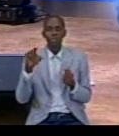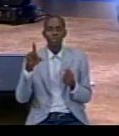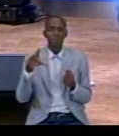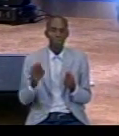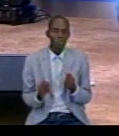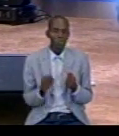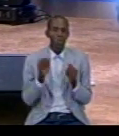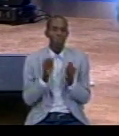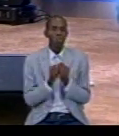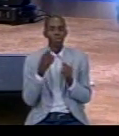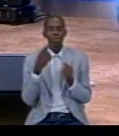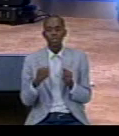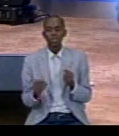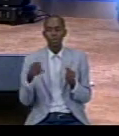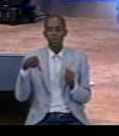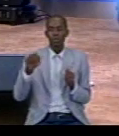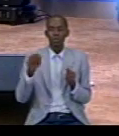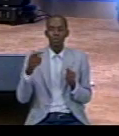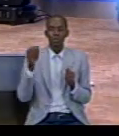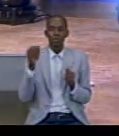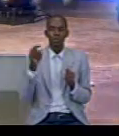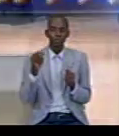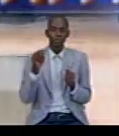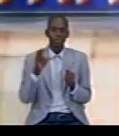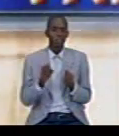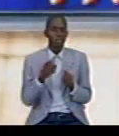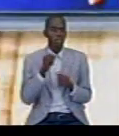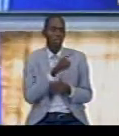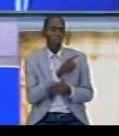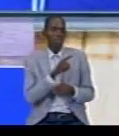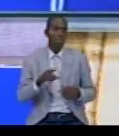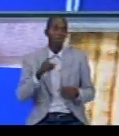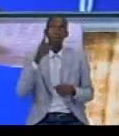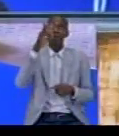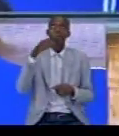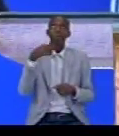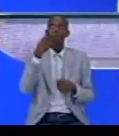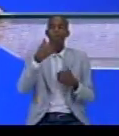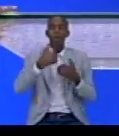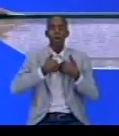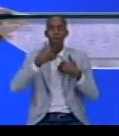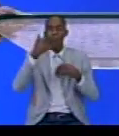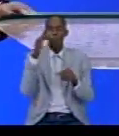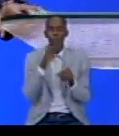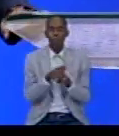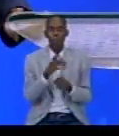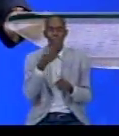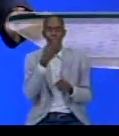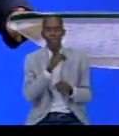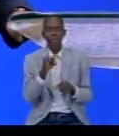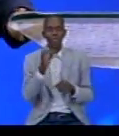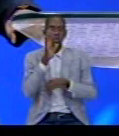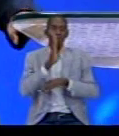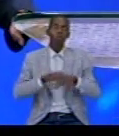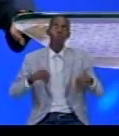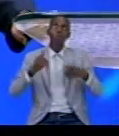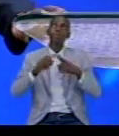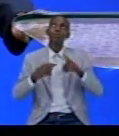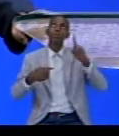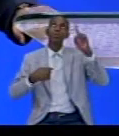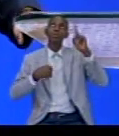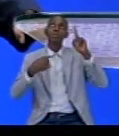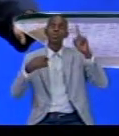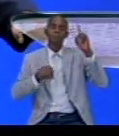Have faith in God, the God who has promised that call unto me and I will answer you and show